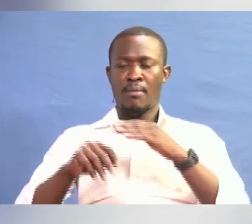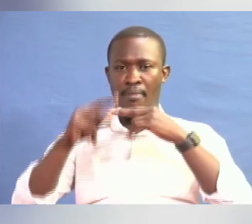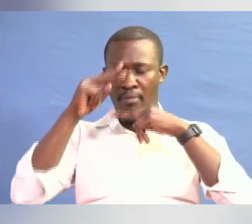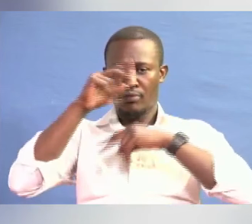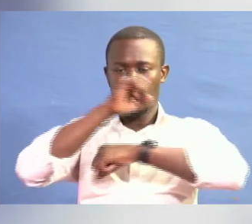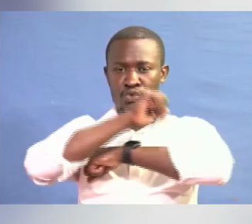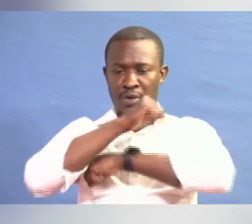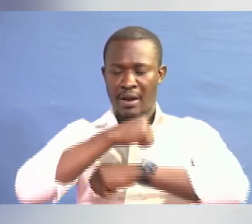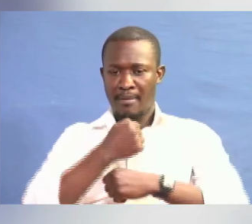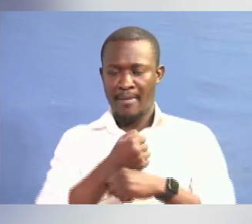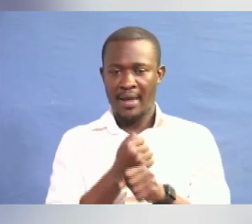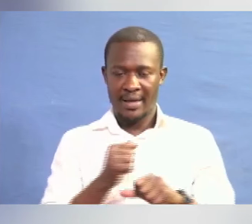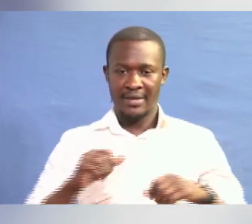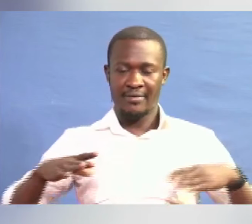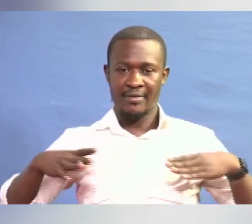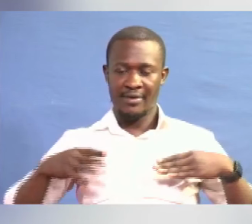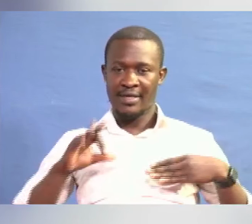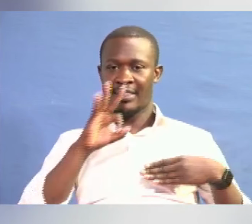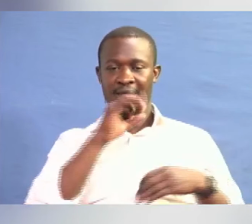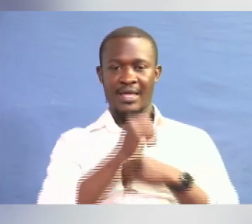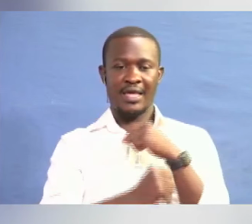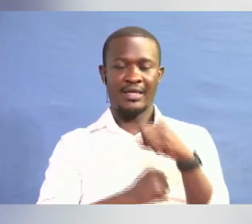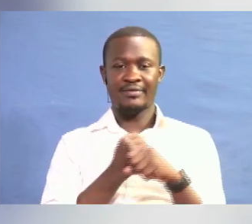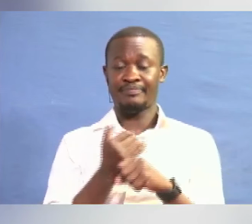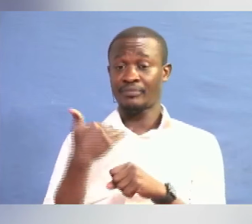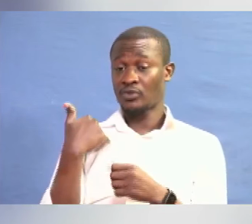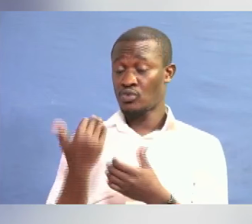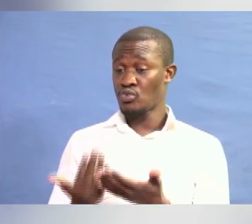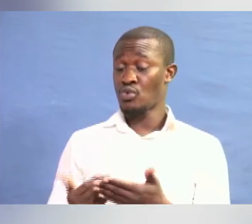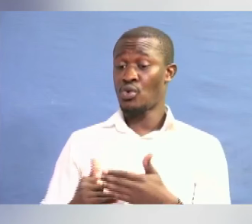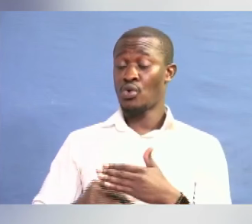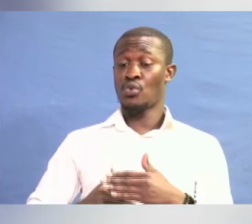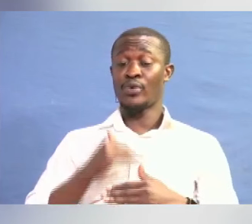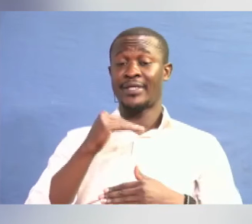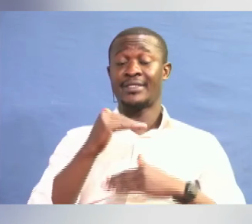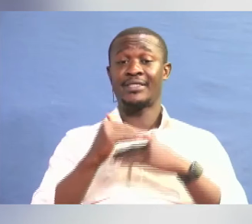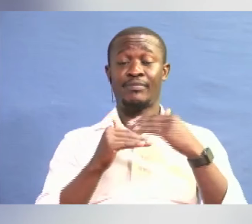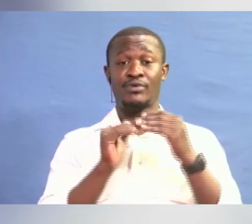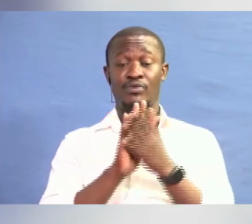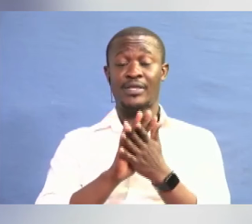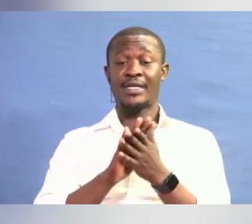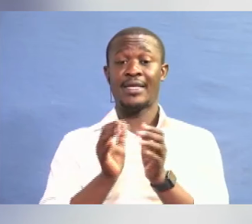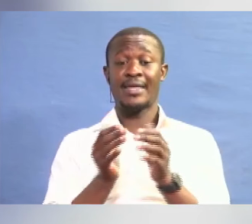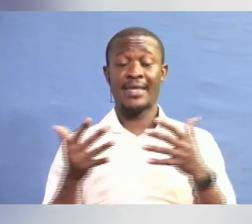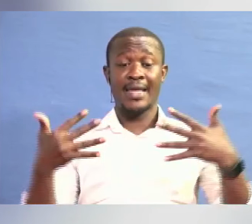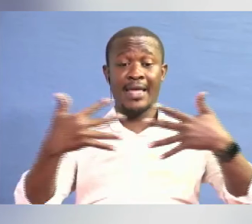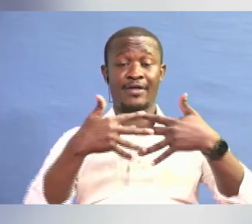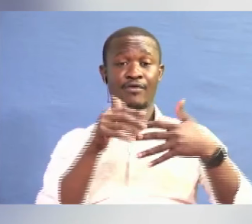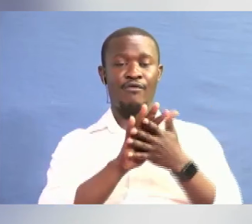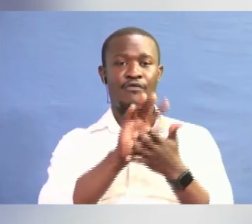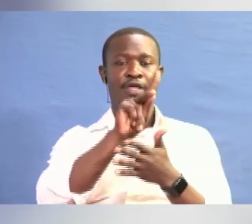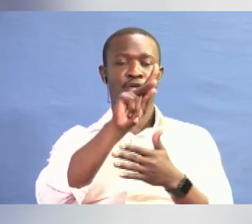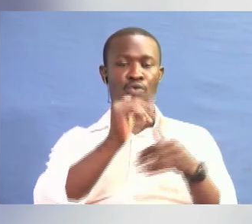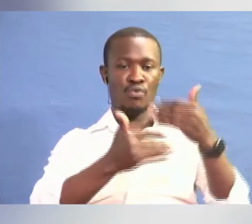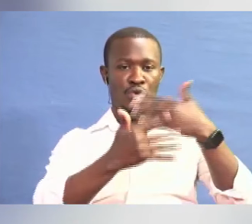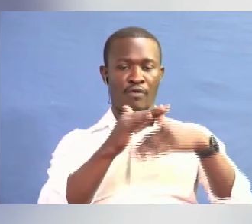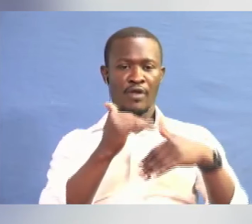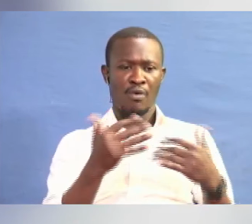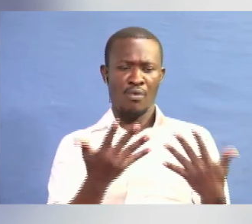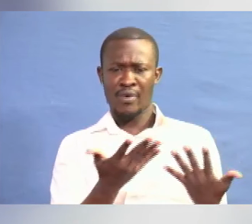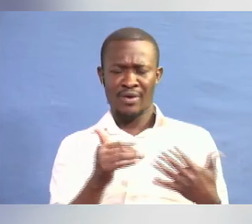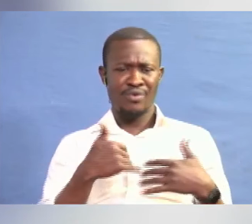proud. 3 years ago, we stepped into the gates of Kenyatta University, where you are